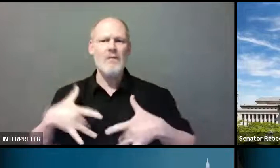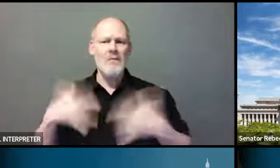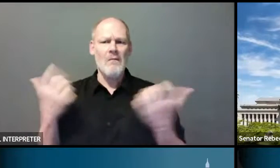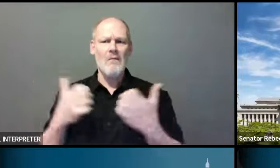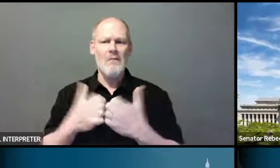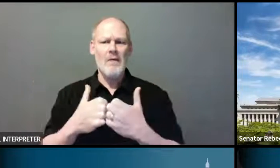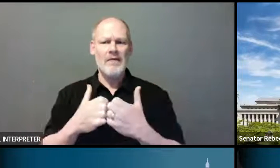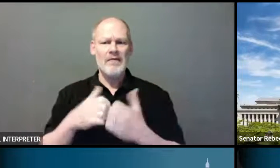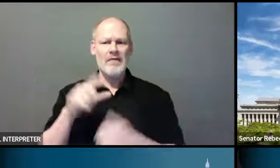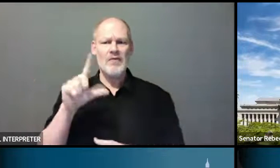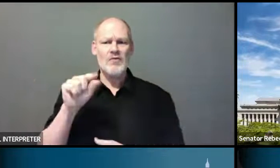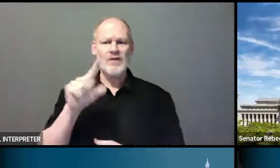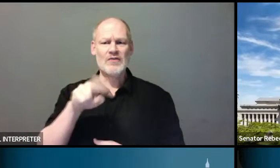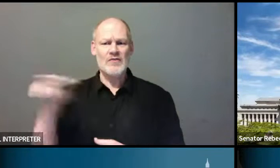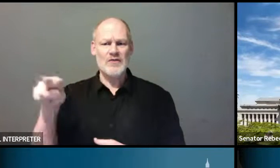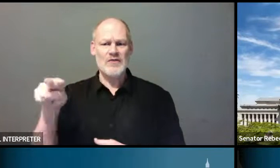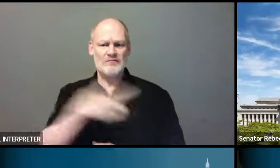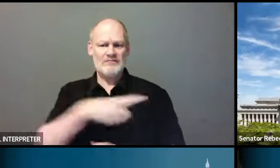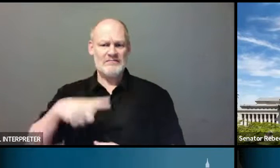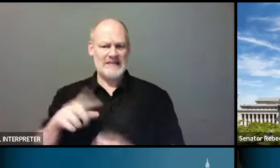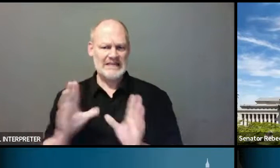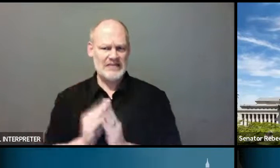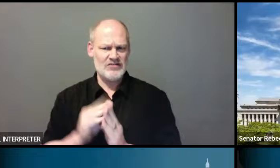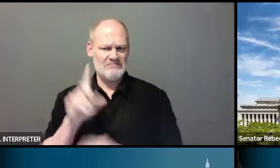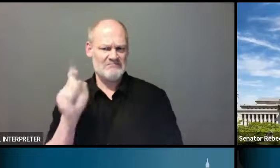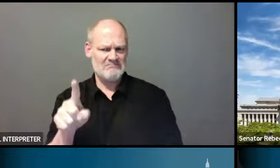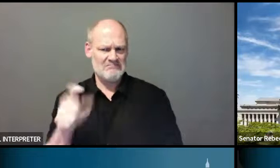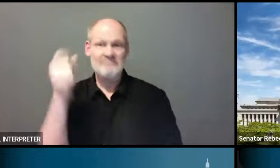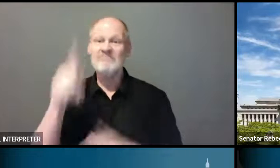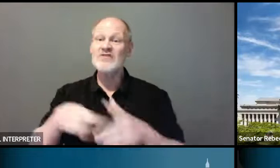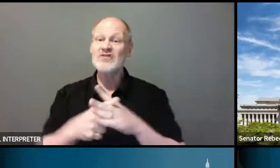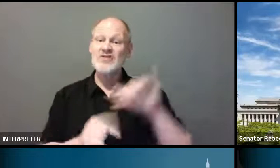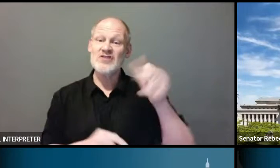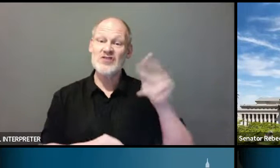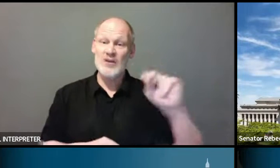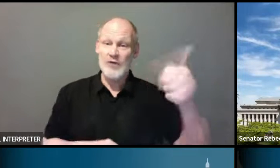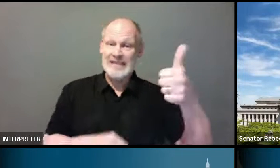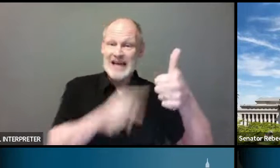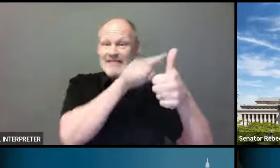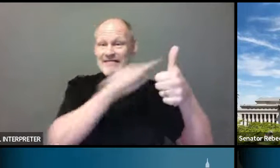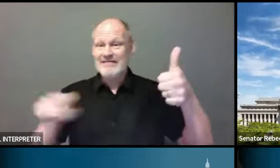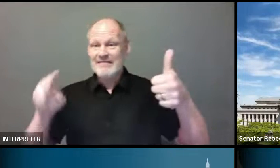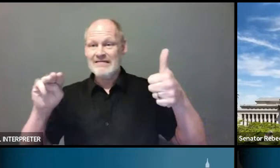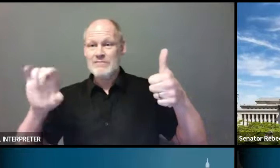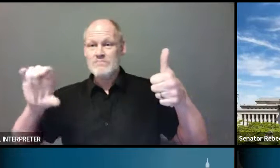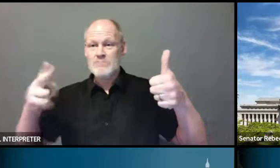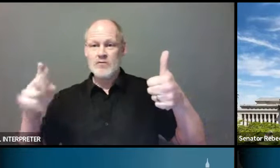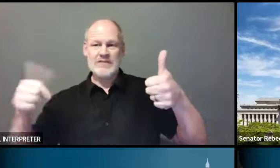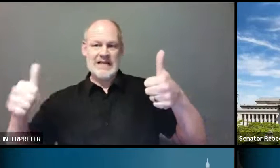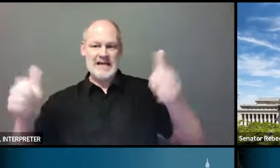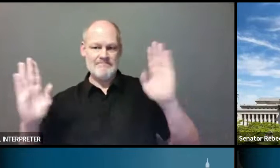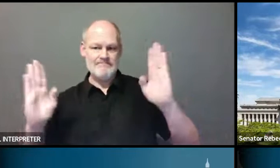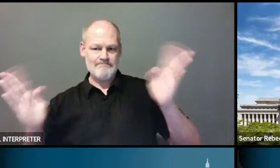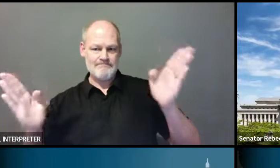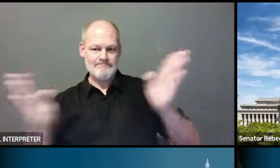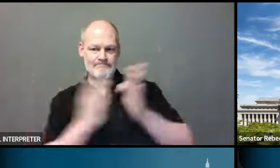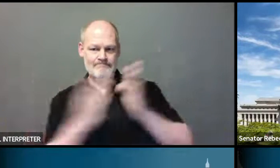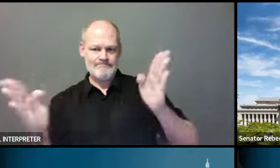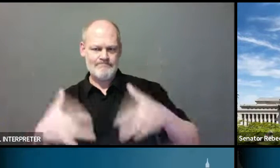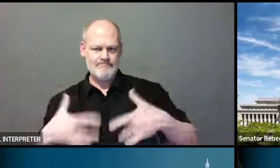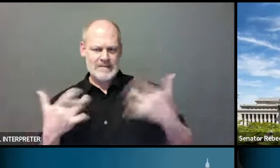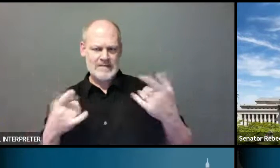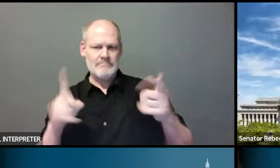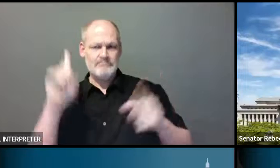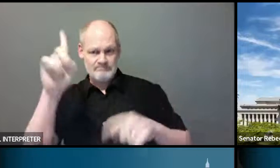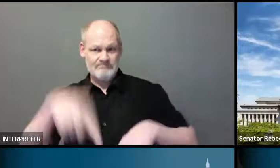session that began on January 10th and is going to end on March 10th. So a couple logistical things. A